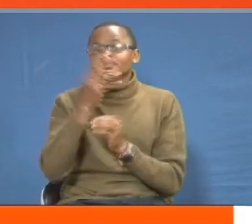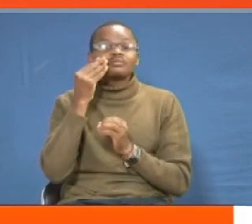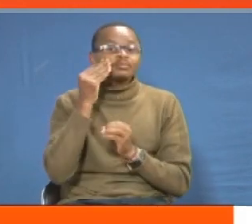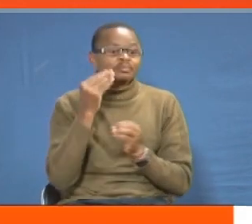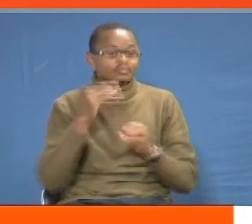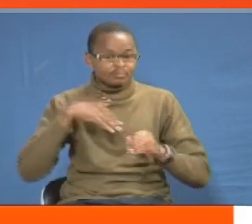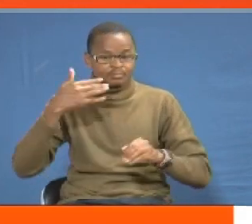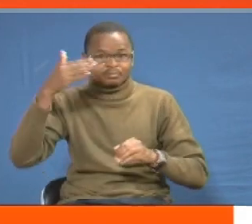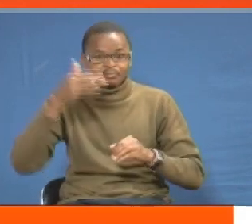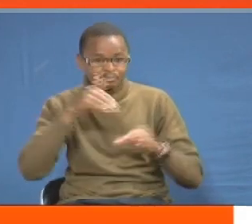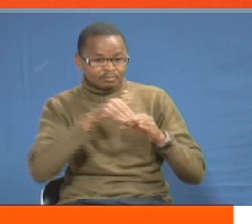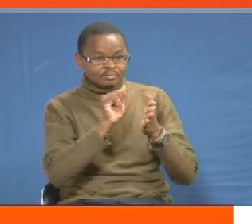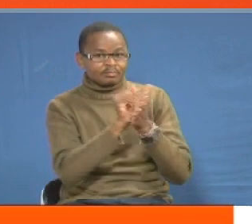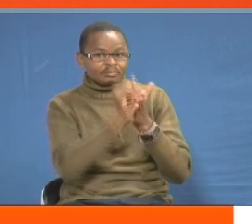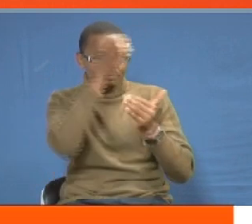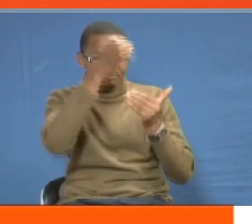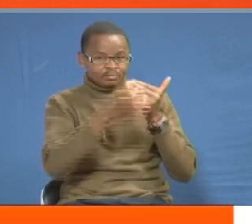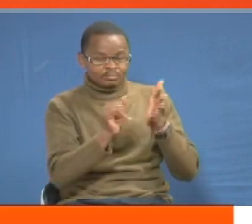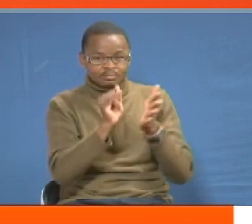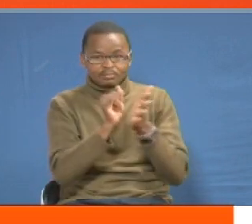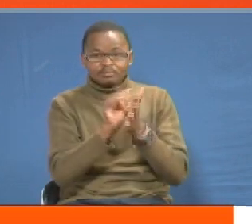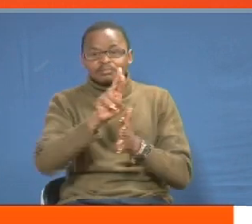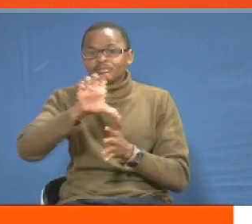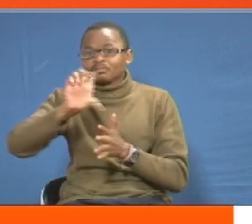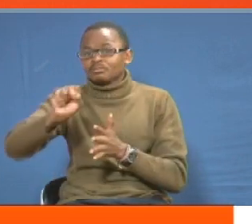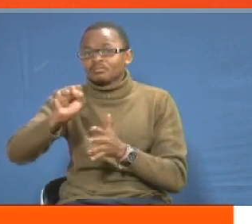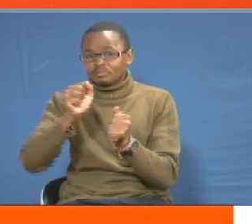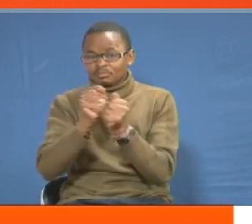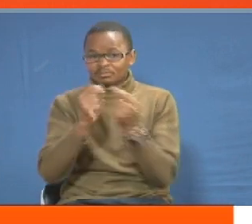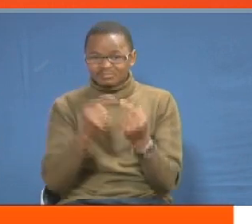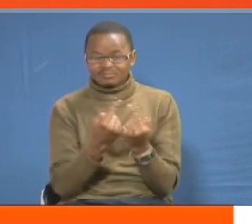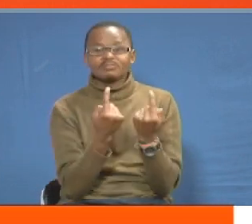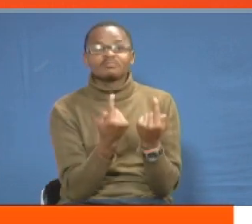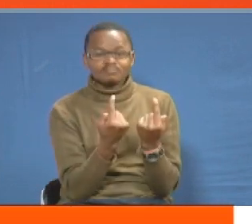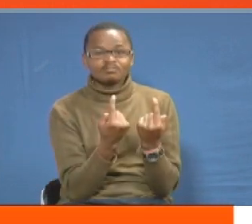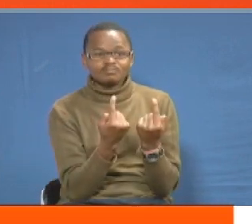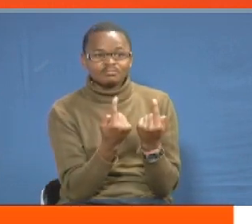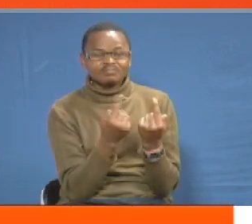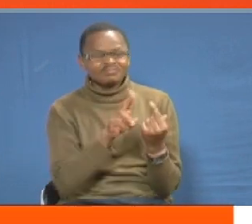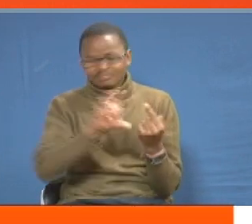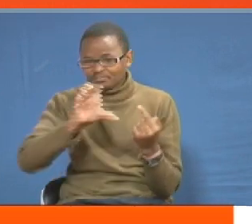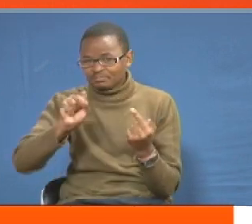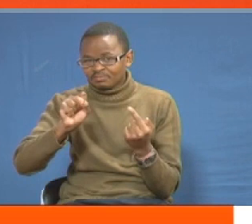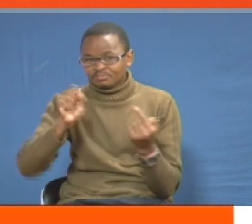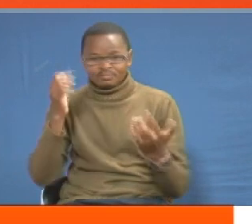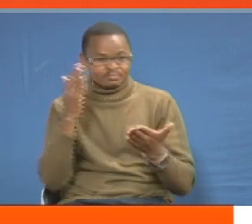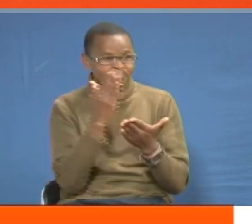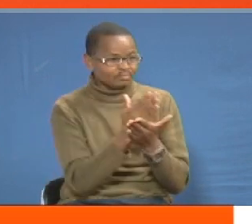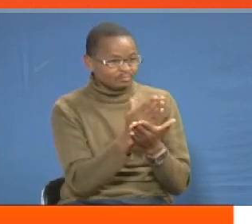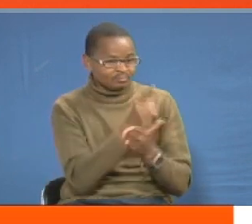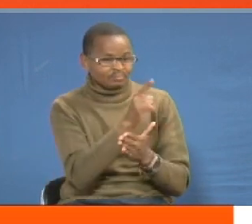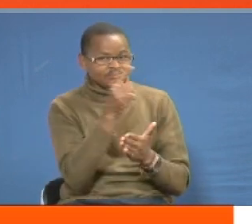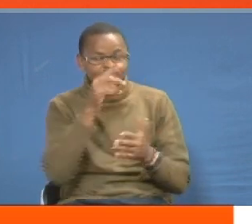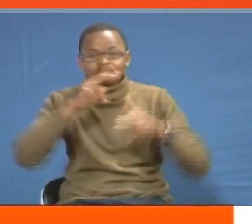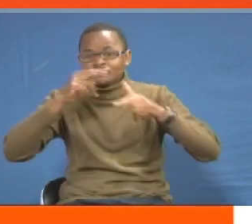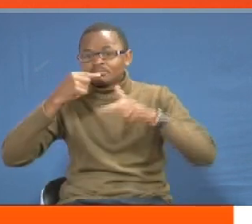our experience has always led us to that conclusion, that unless we deal with violence, unless the prohibitions